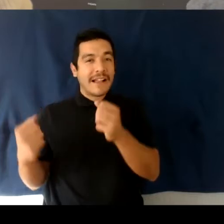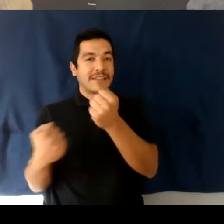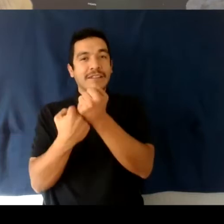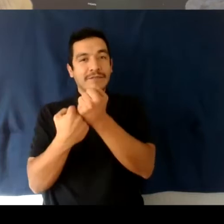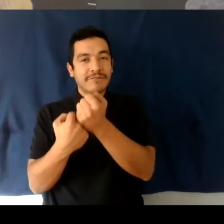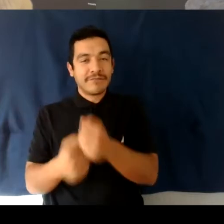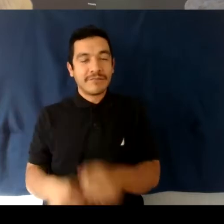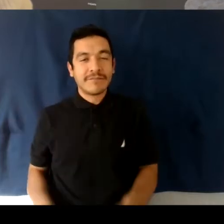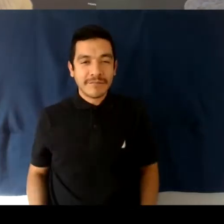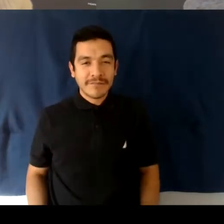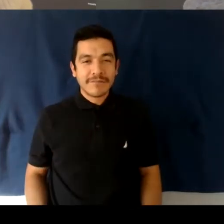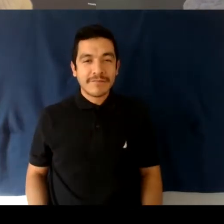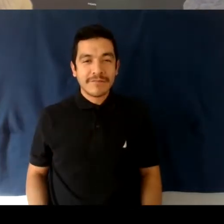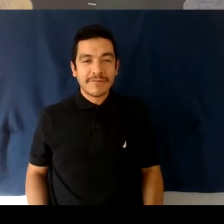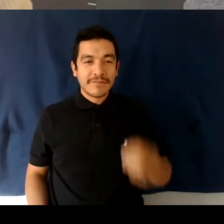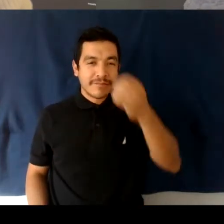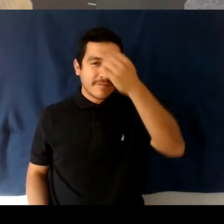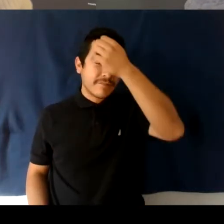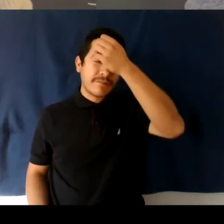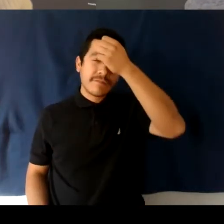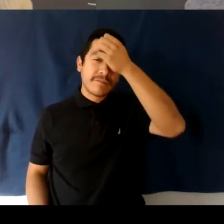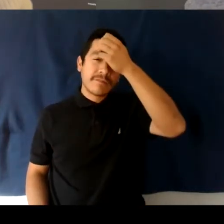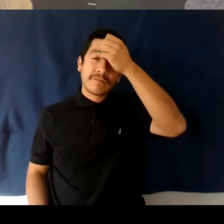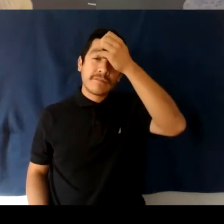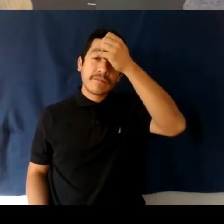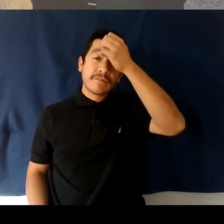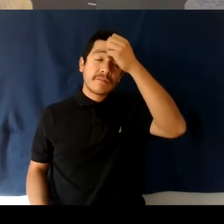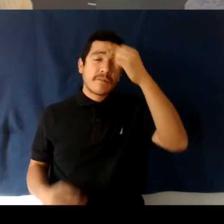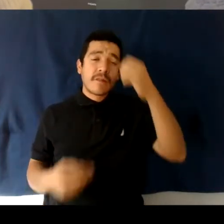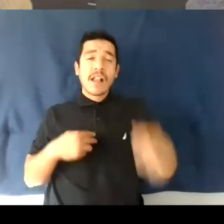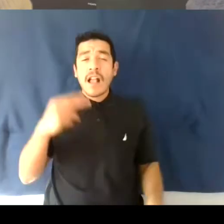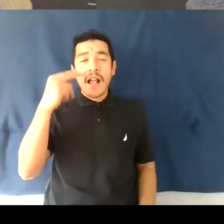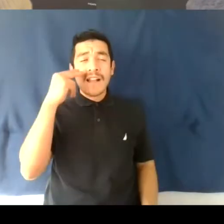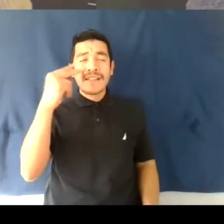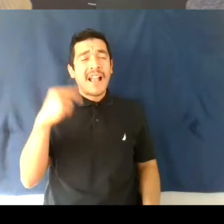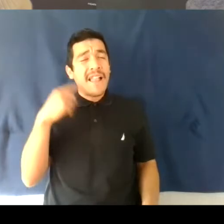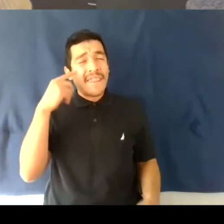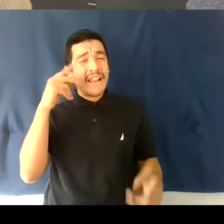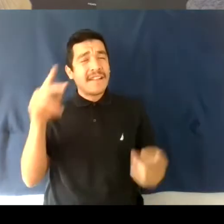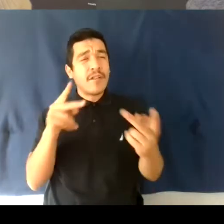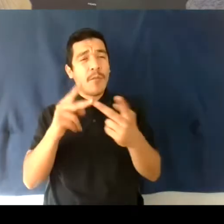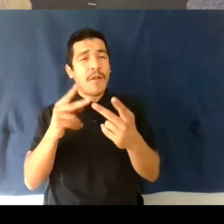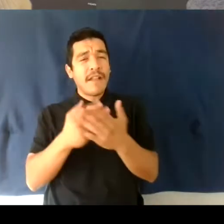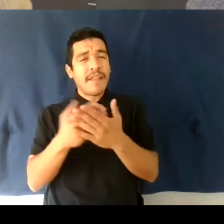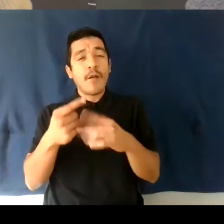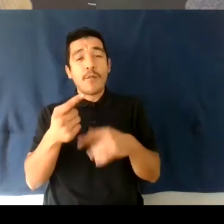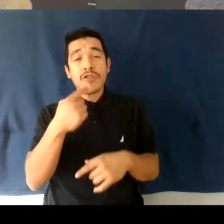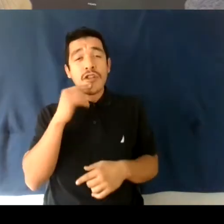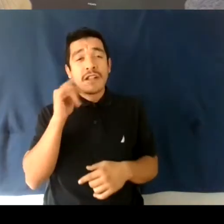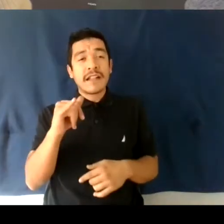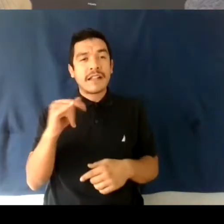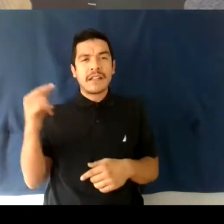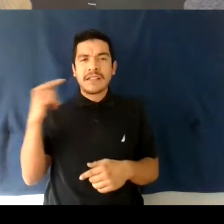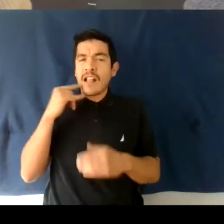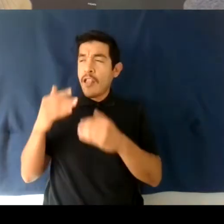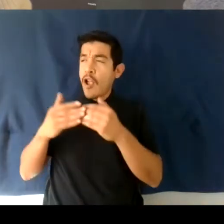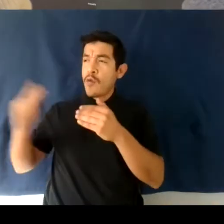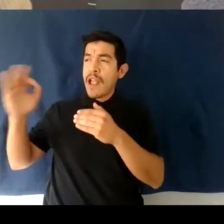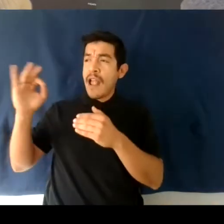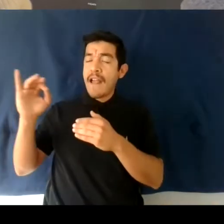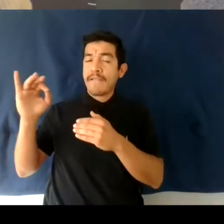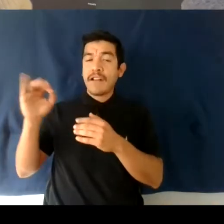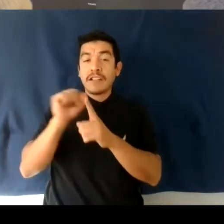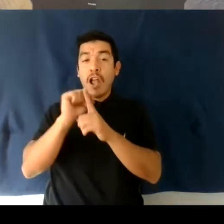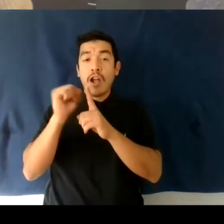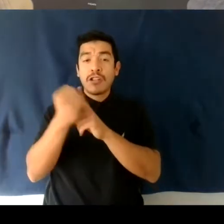I I I I think of the perfect thing when you said that. I thought about that and I was like, the rest of society gaslighting us that